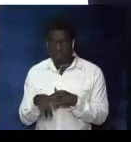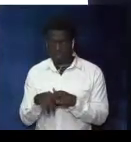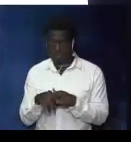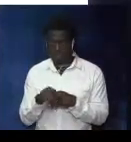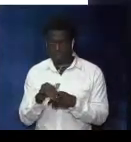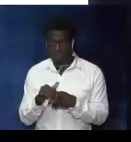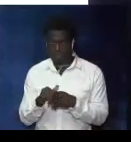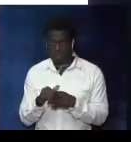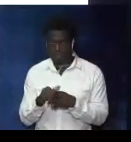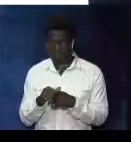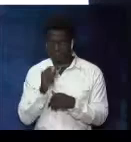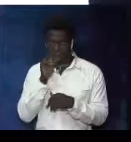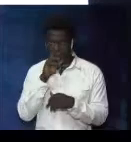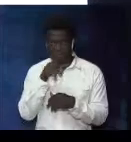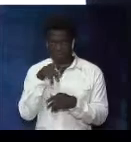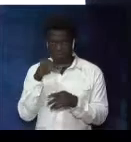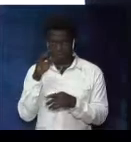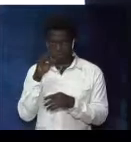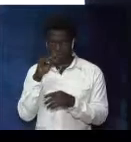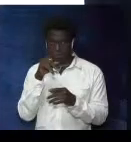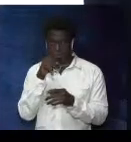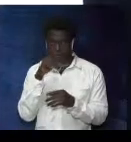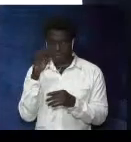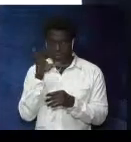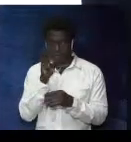bag? No.